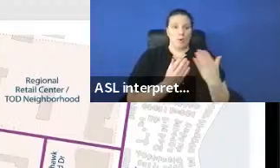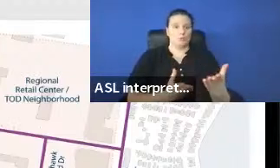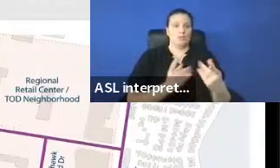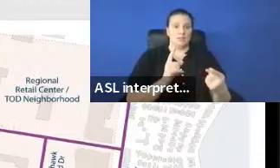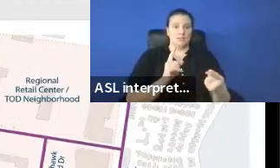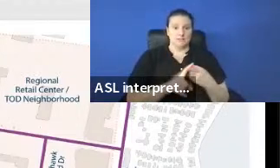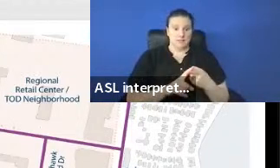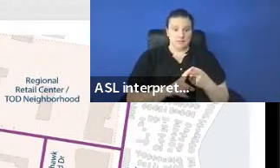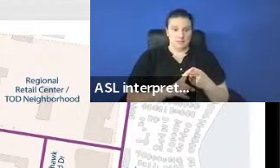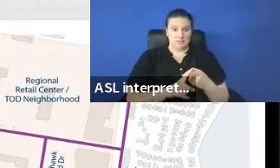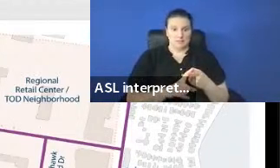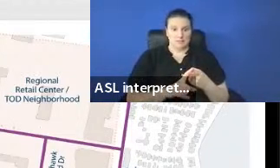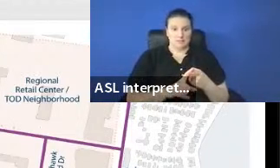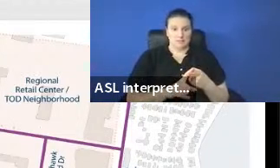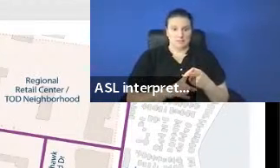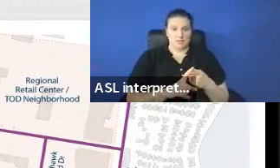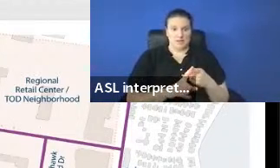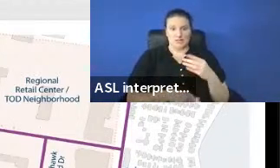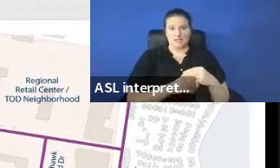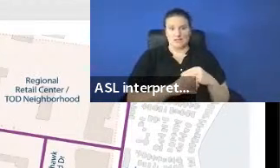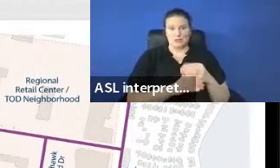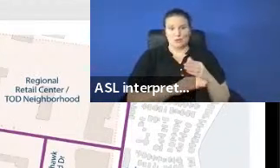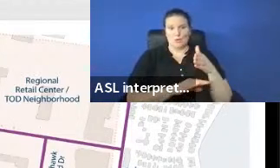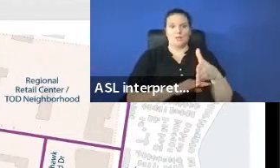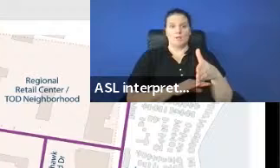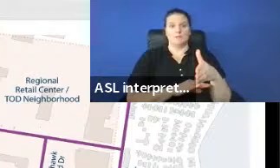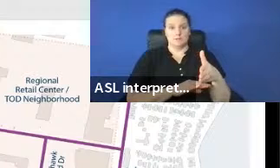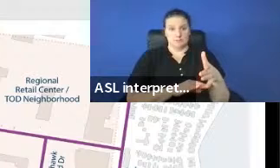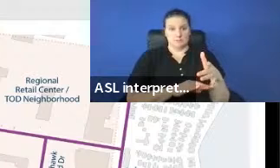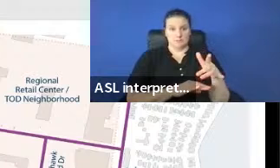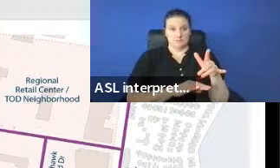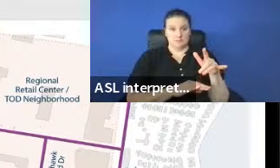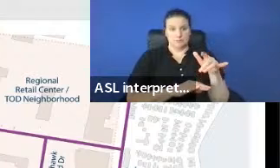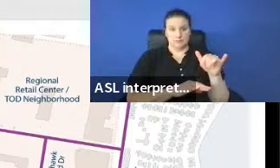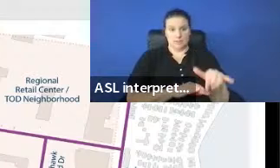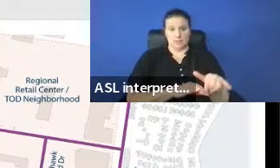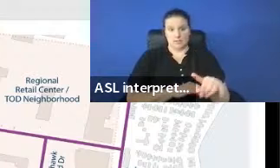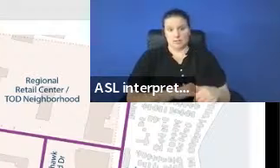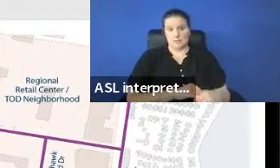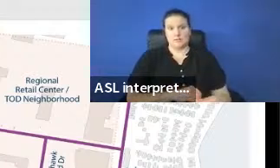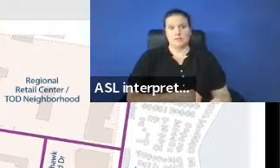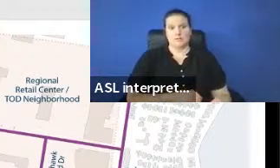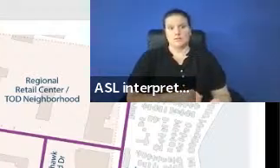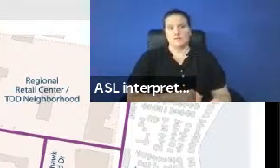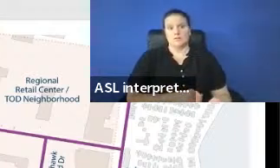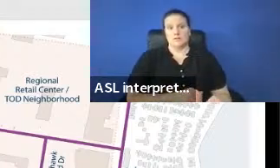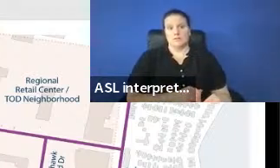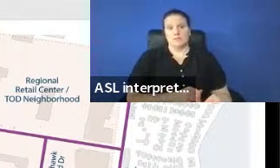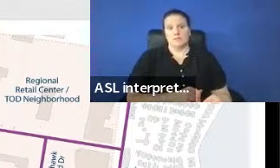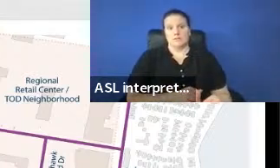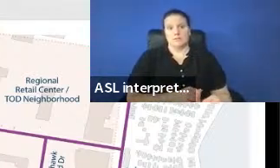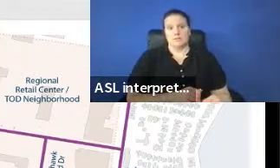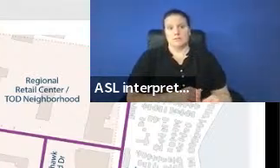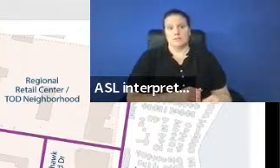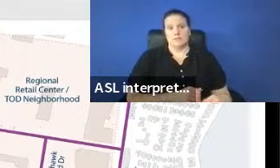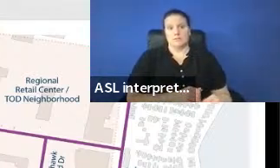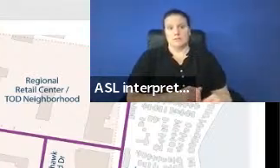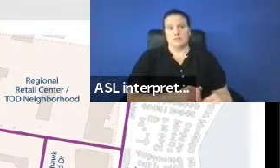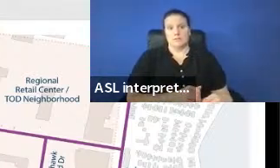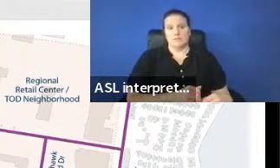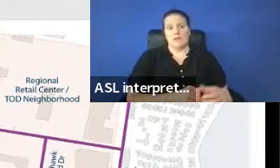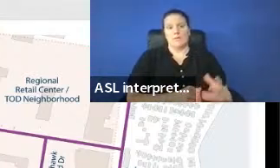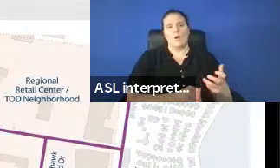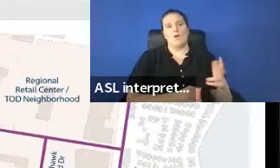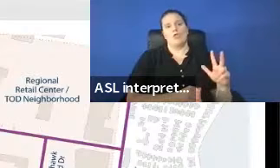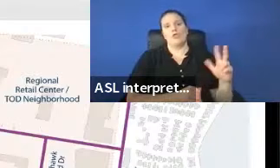until additional crossing is? That is correct. Is They part of- said they want a third